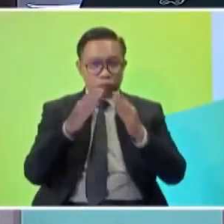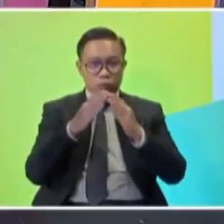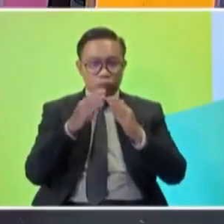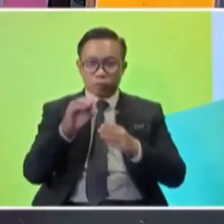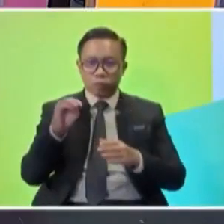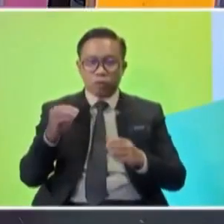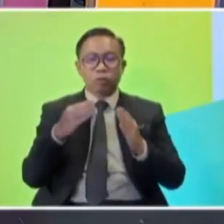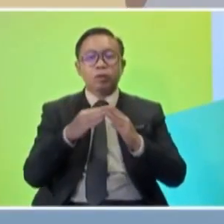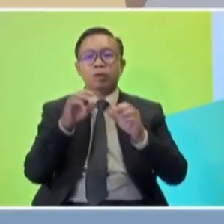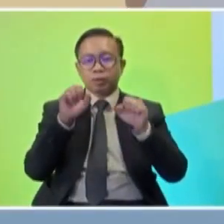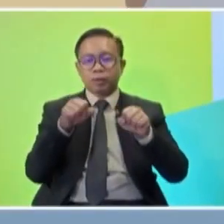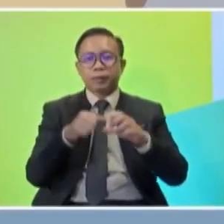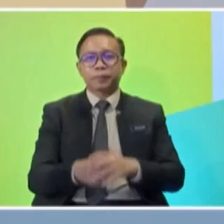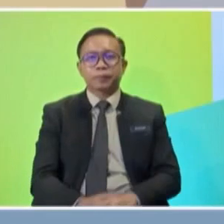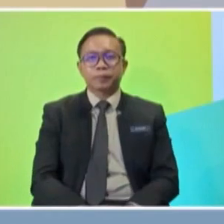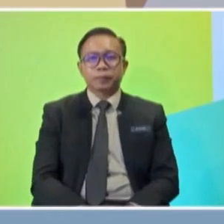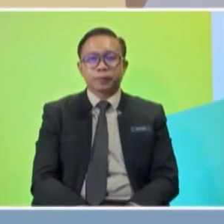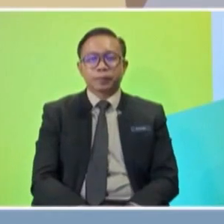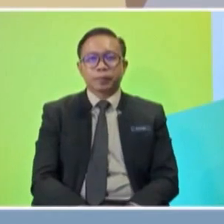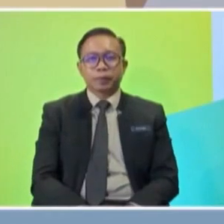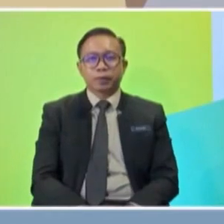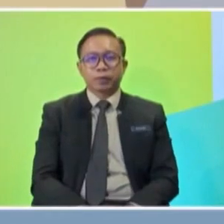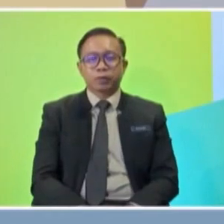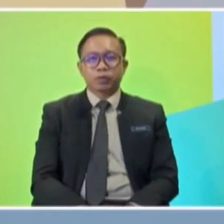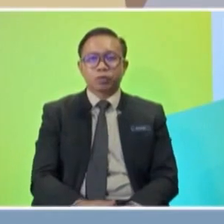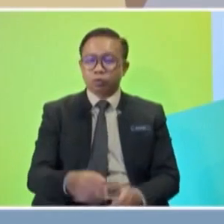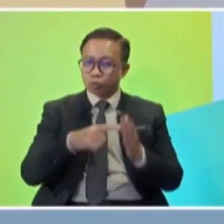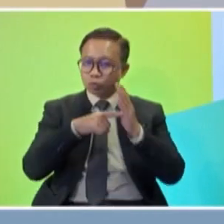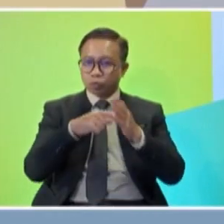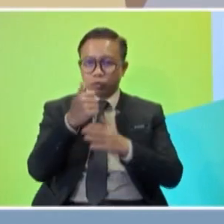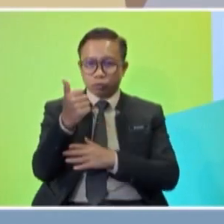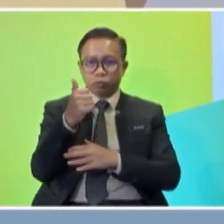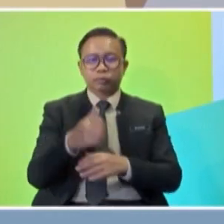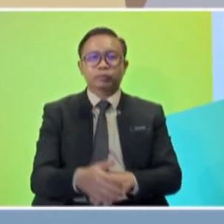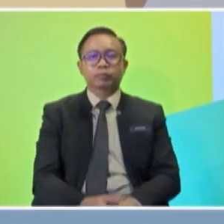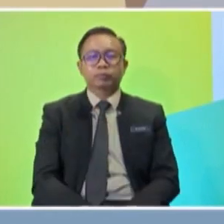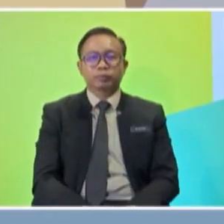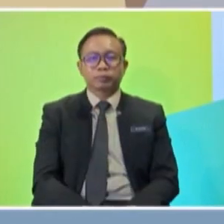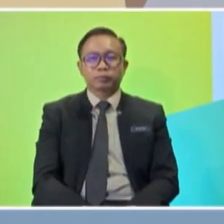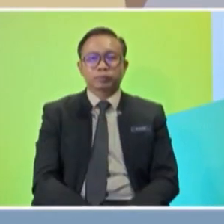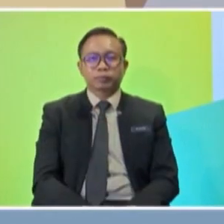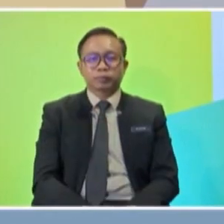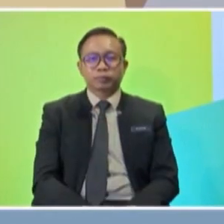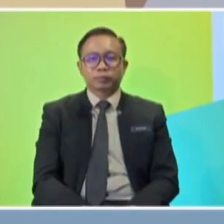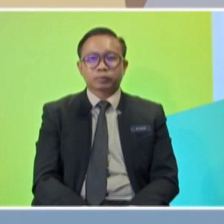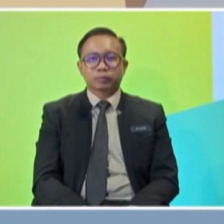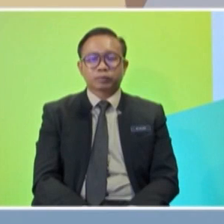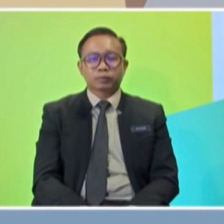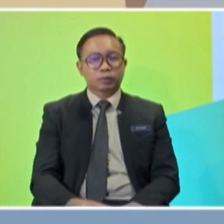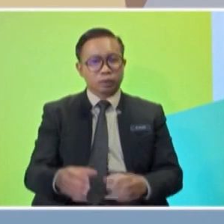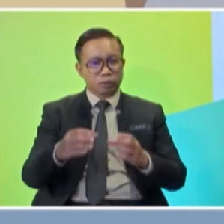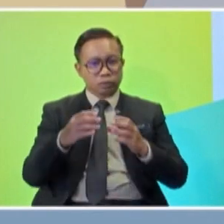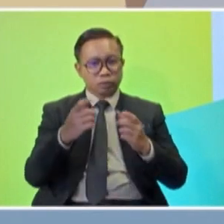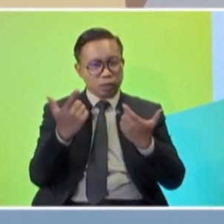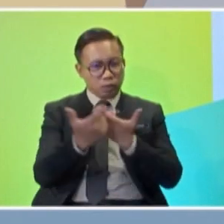this? Yep. If okay, here. Show me your like hand. Yeah. Chris, can we challenge them?